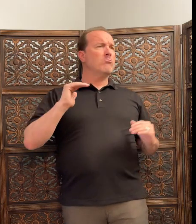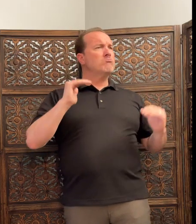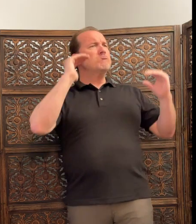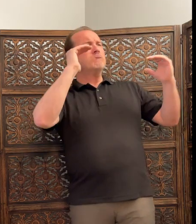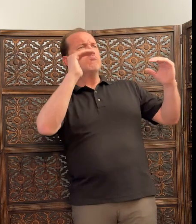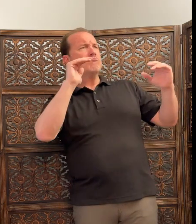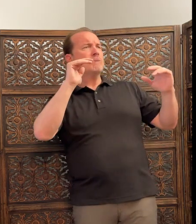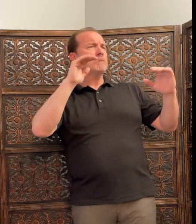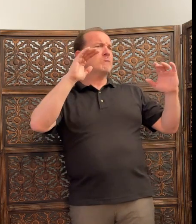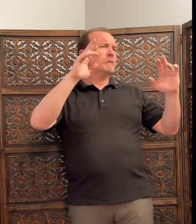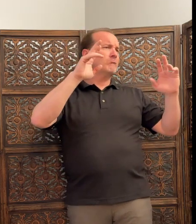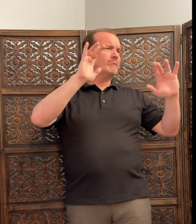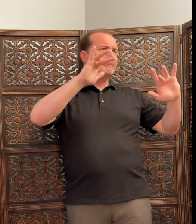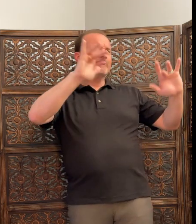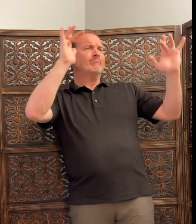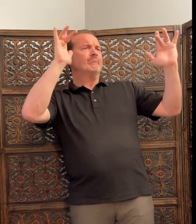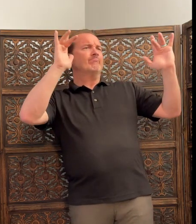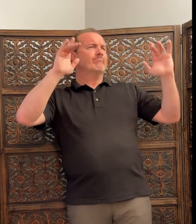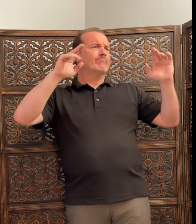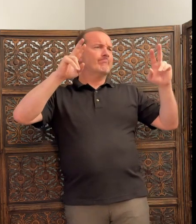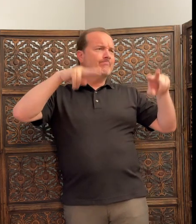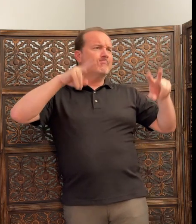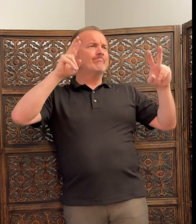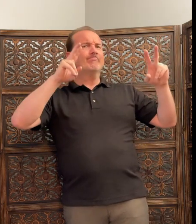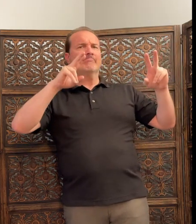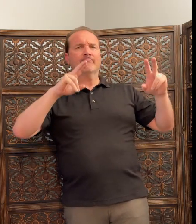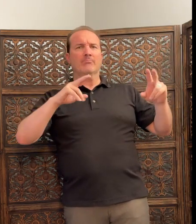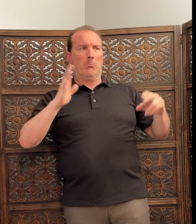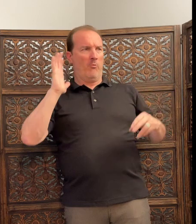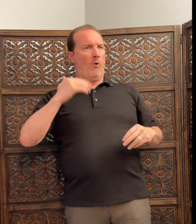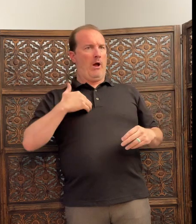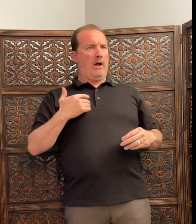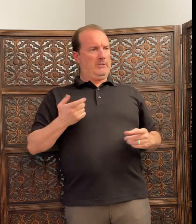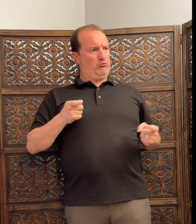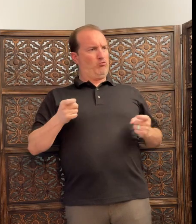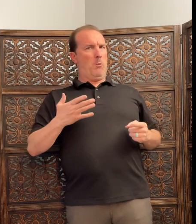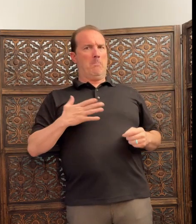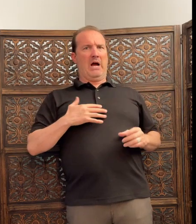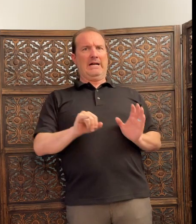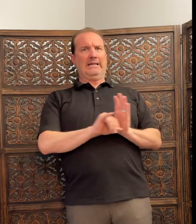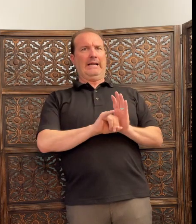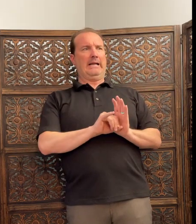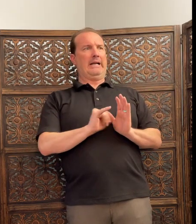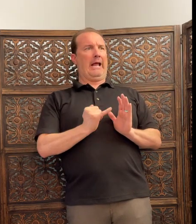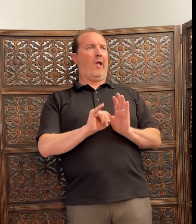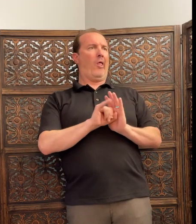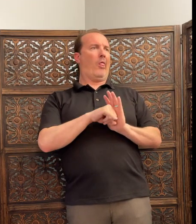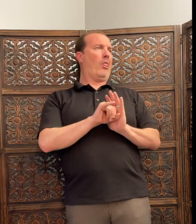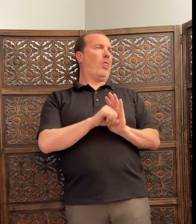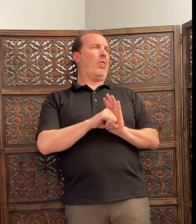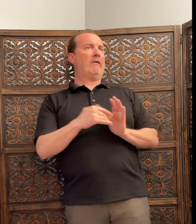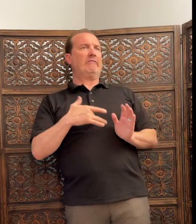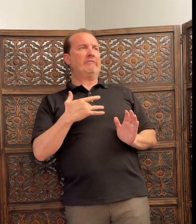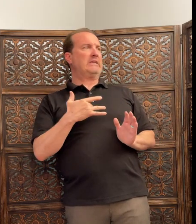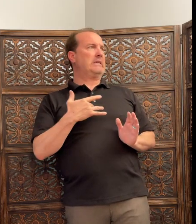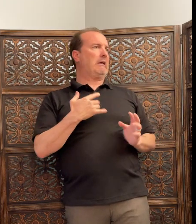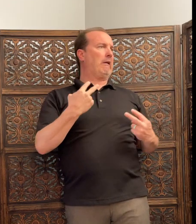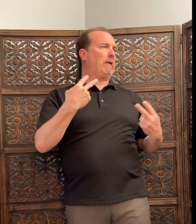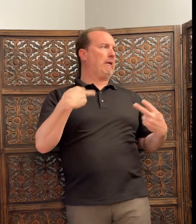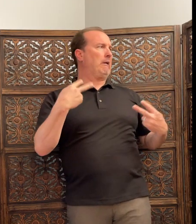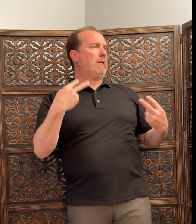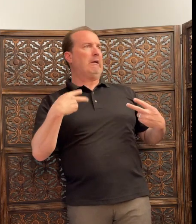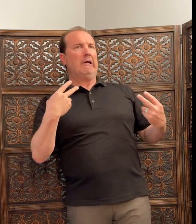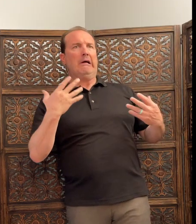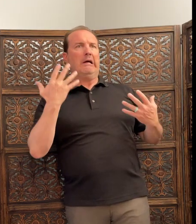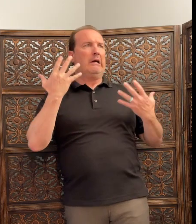when he had always been in charge and had some measure of control over his identity. Like Janie, he feels completely naked